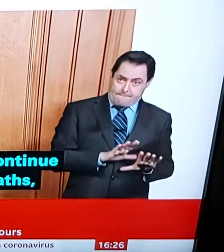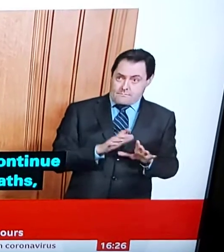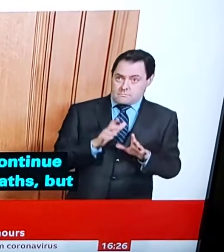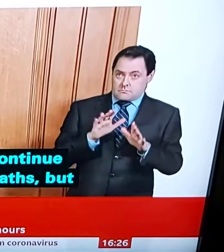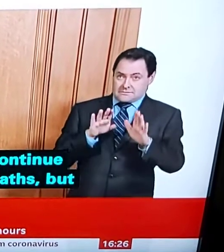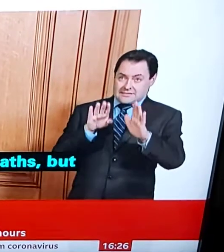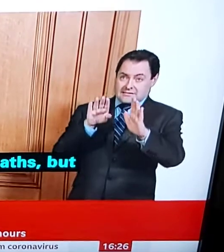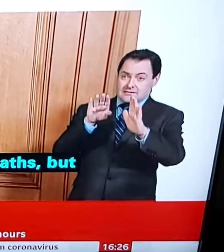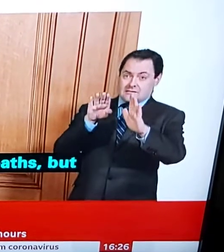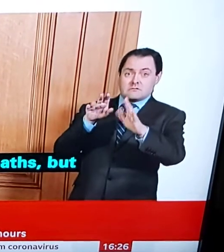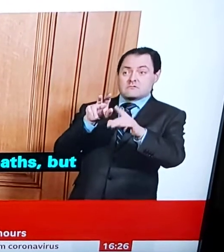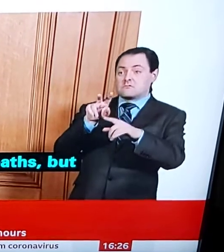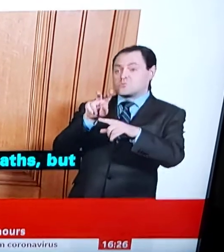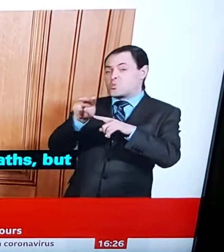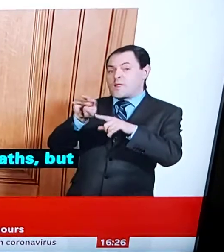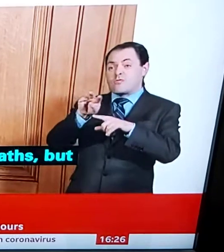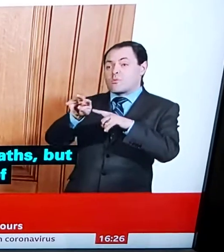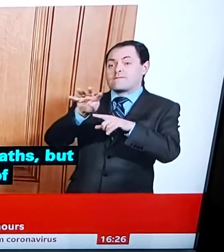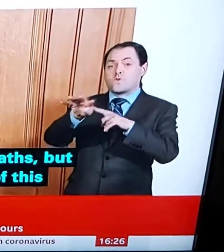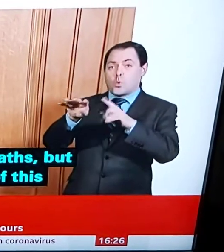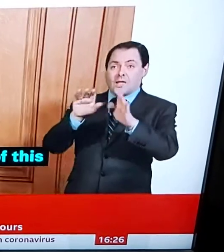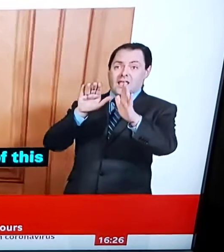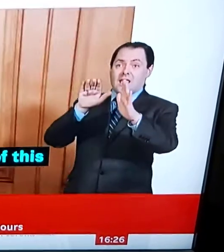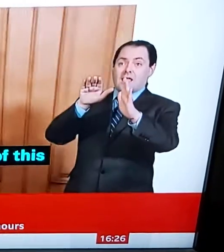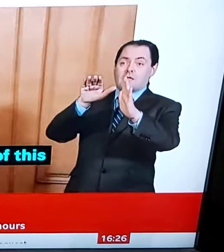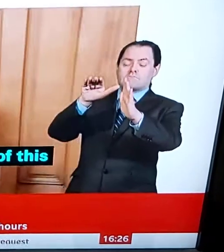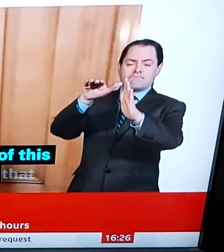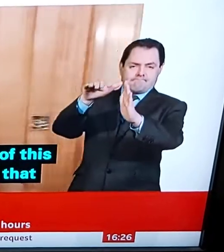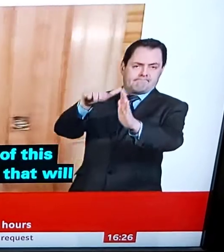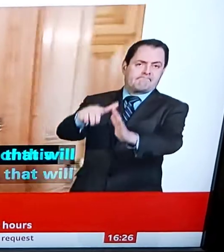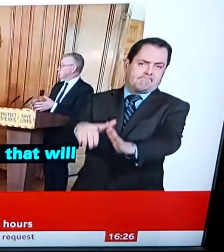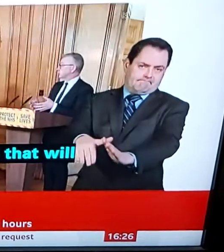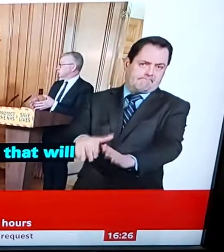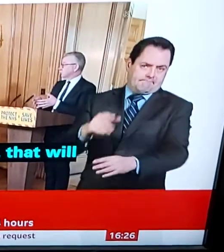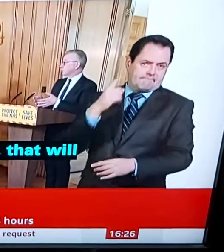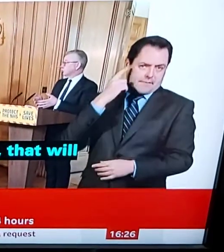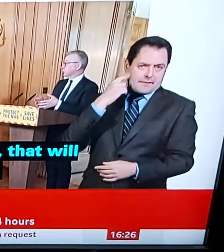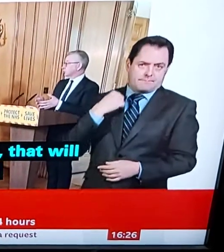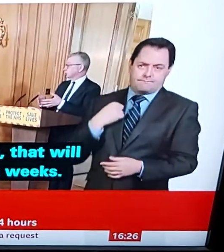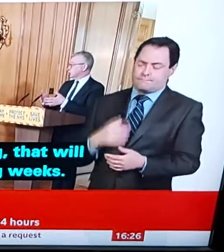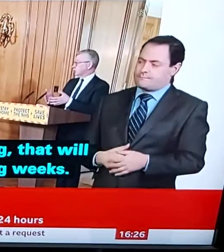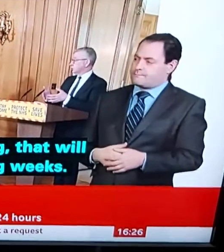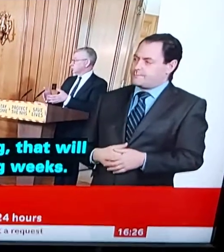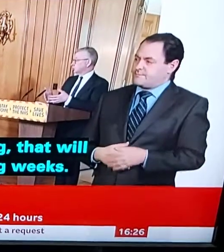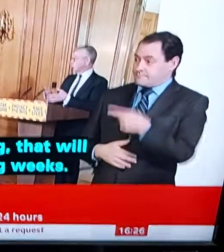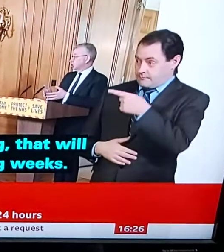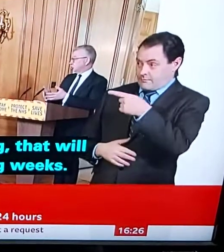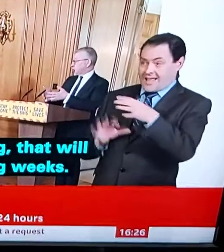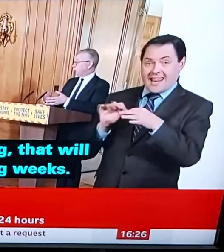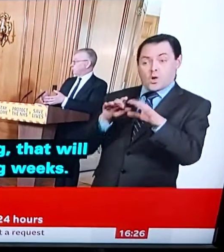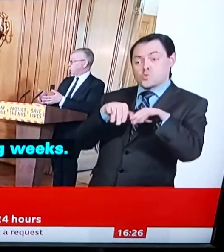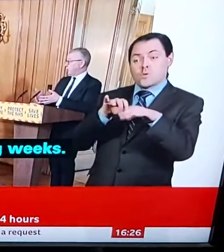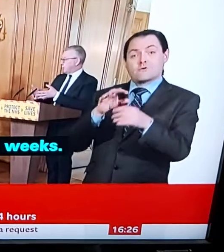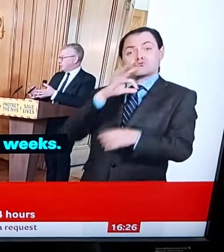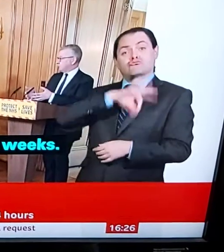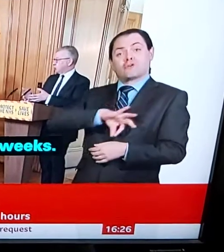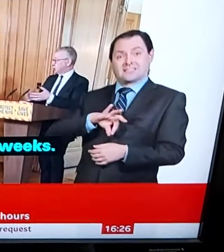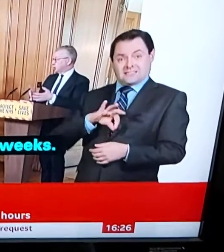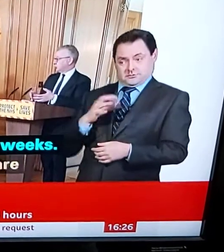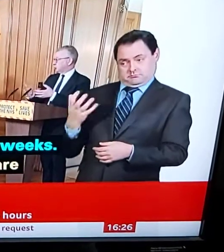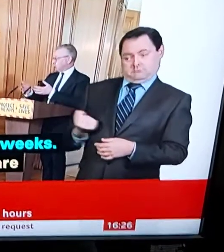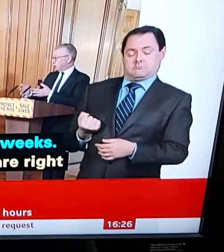that will start to fall. And on Universal Credit, Tom, you're absolutely right that Universal Credit is designed to support